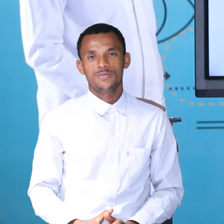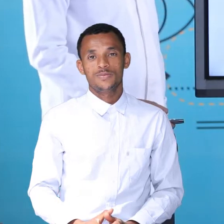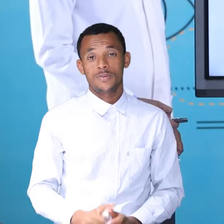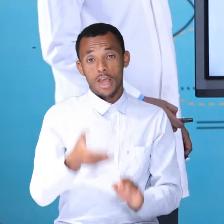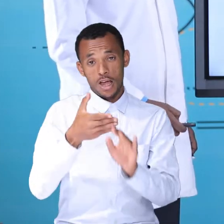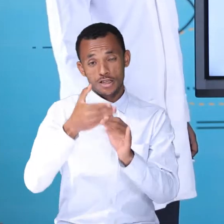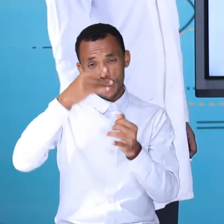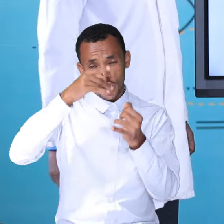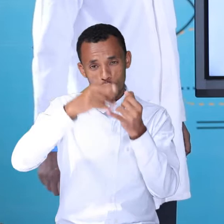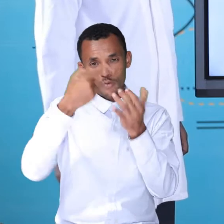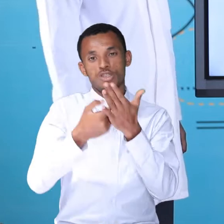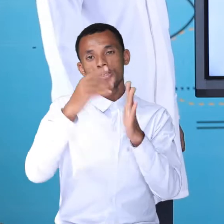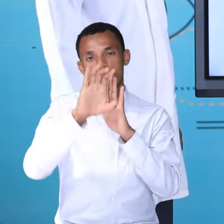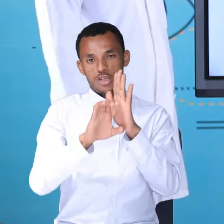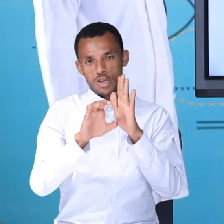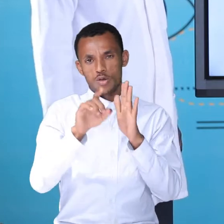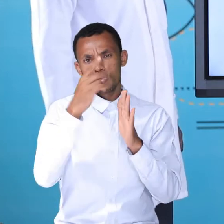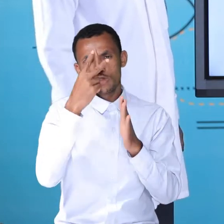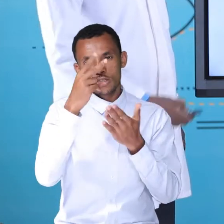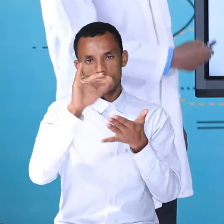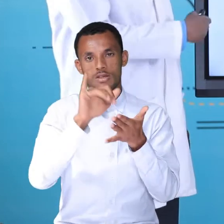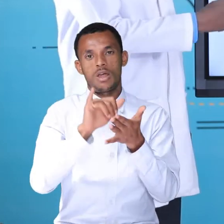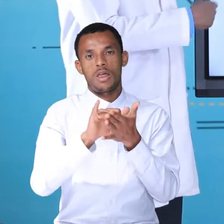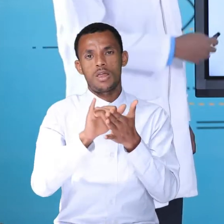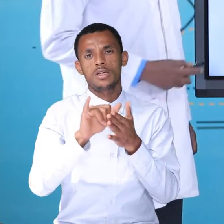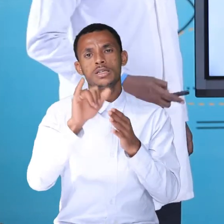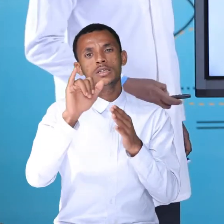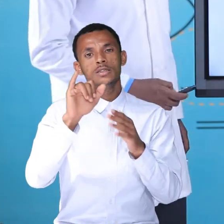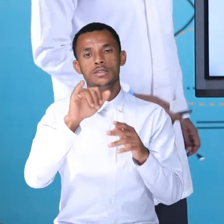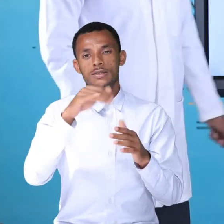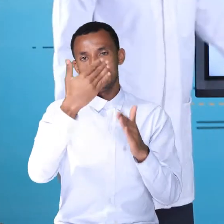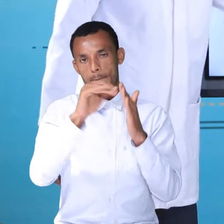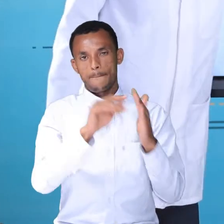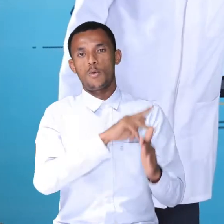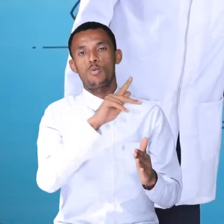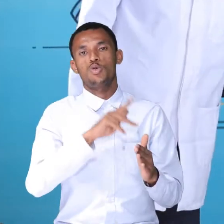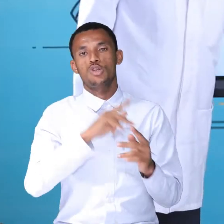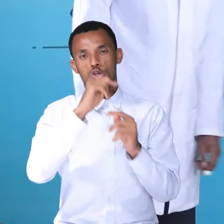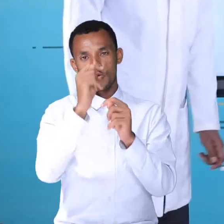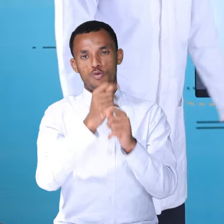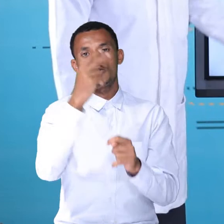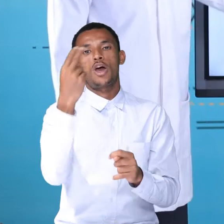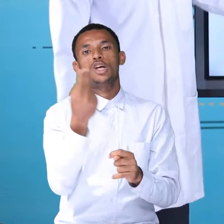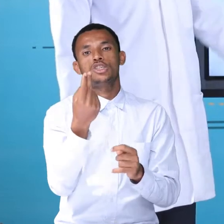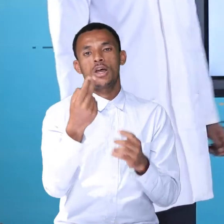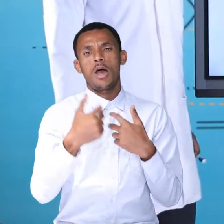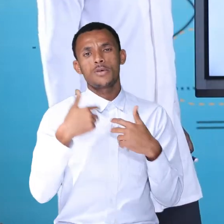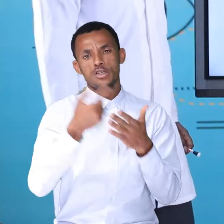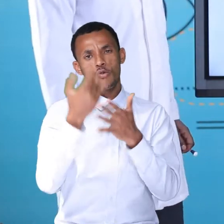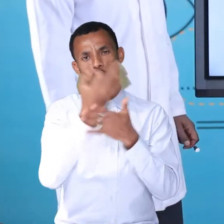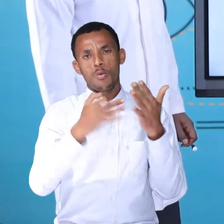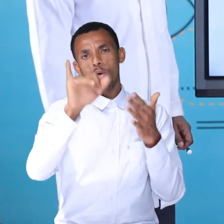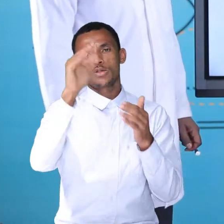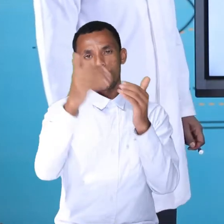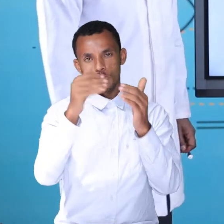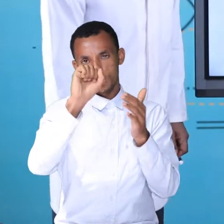At the end of this lesson you will see that some properties of trigonometric functions having the form y is equal